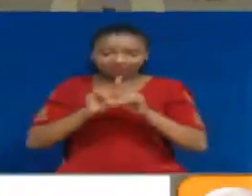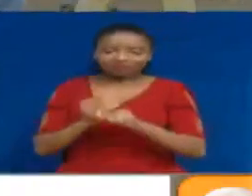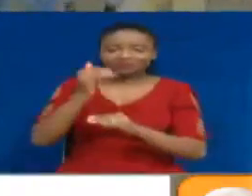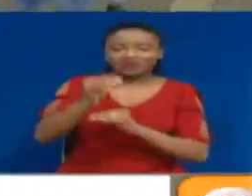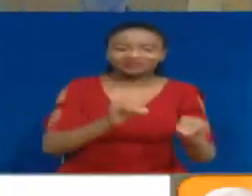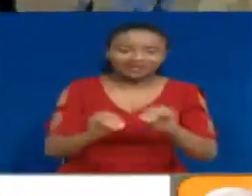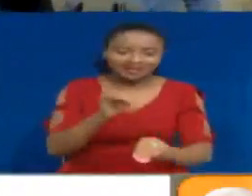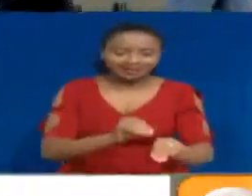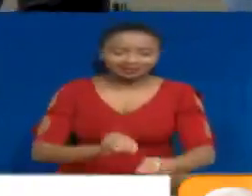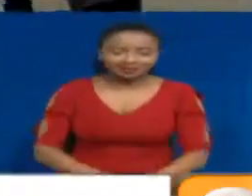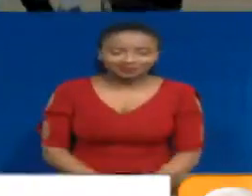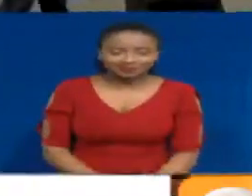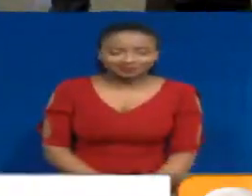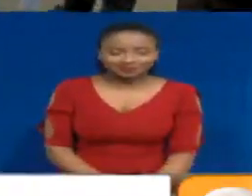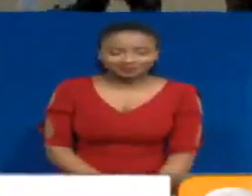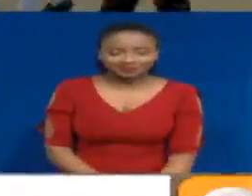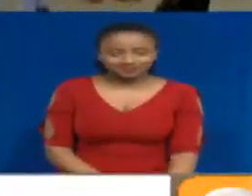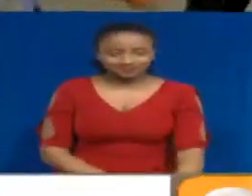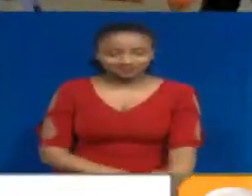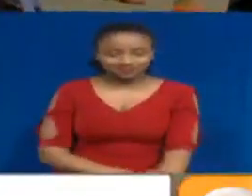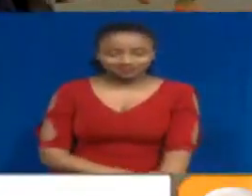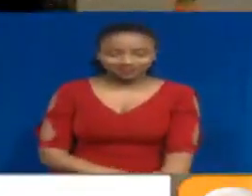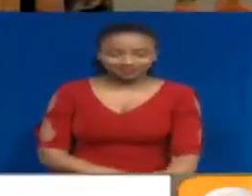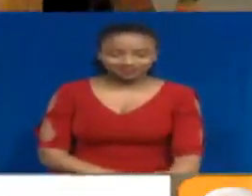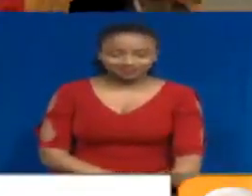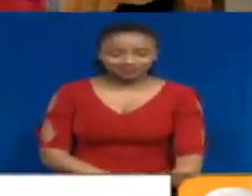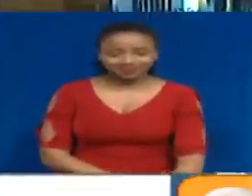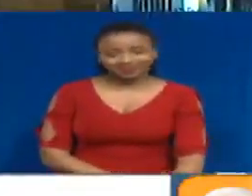Leto, Citizen TV, Ndakaini, Gatanga Constituency, Murang'a County.